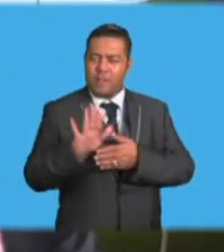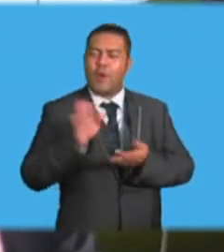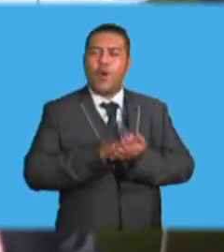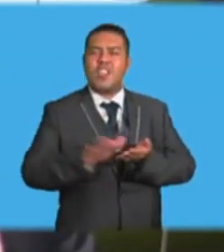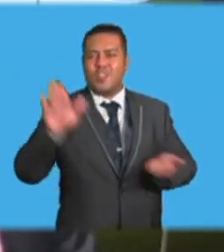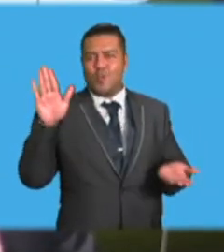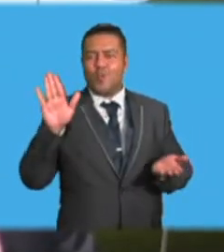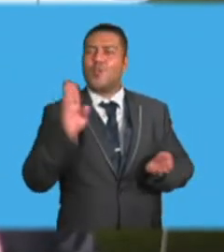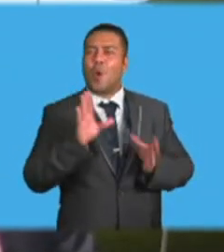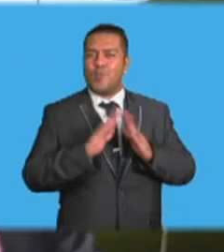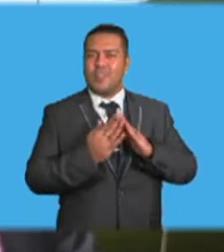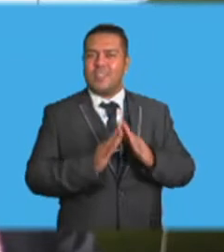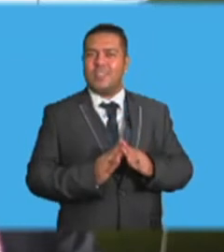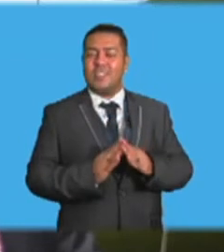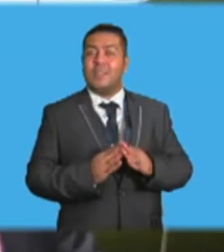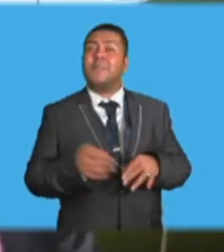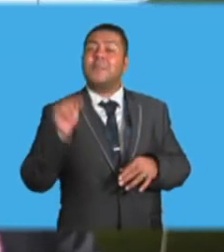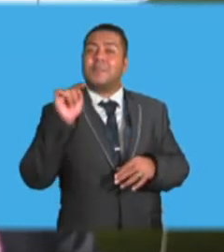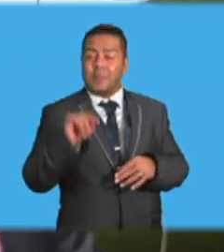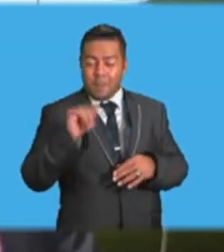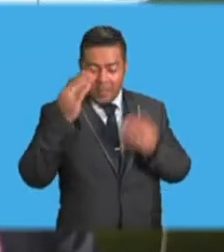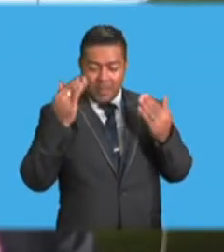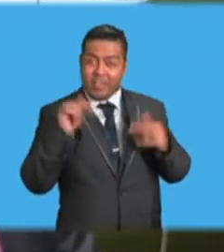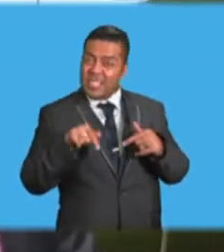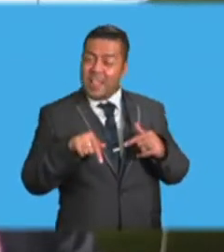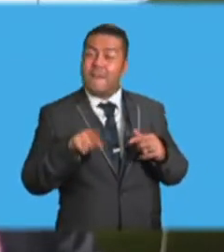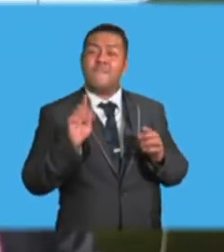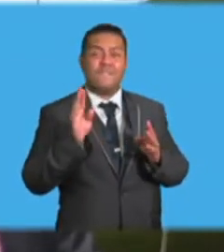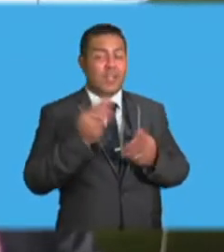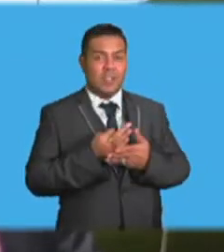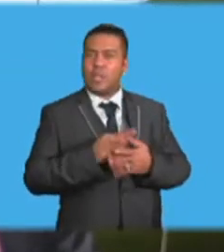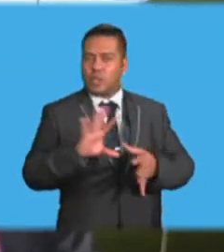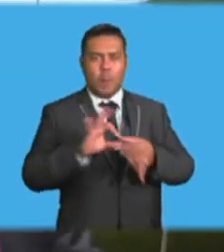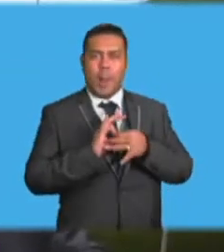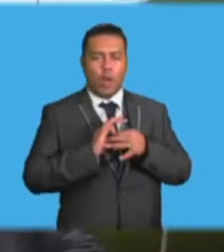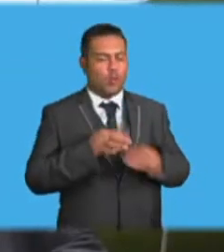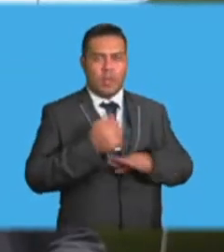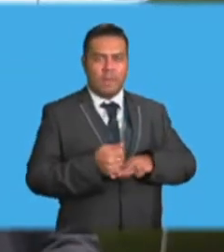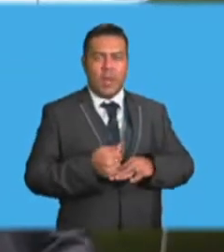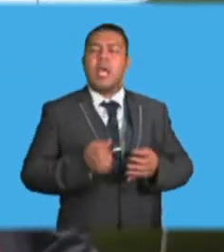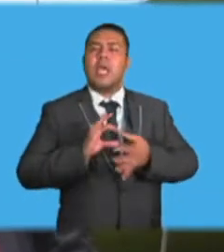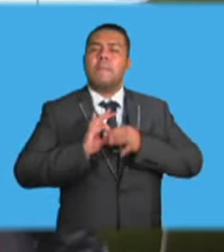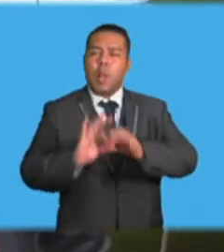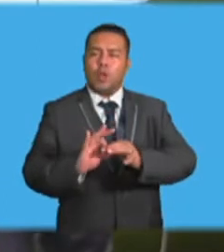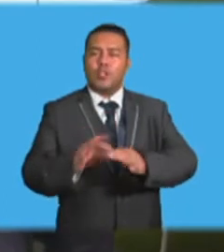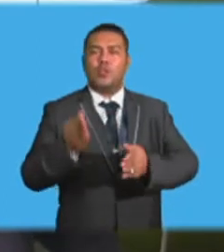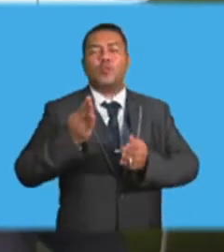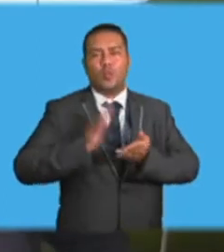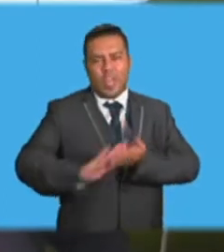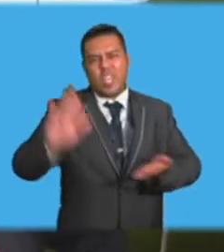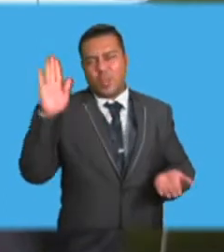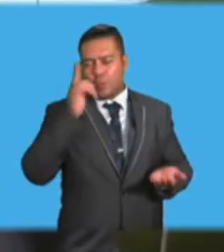Hindu community. Madam Speaker, this facility does not belong to the state. It belongs to the Hindus in Fiji, who have